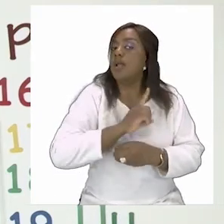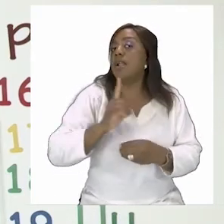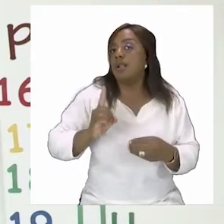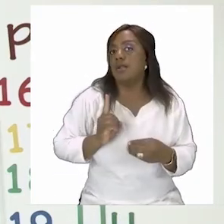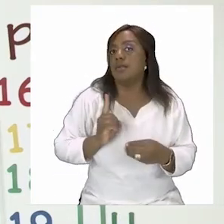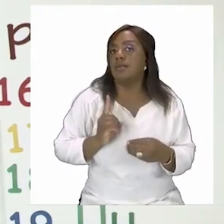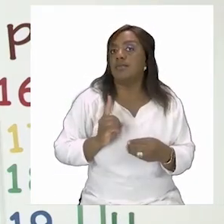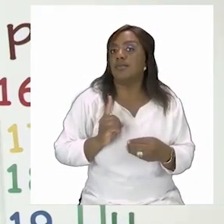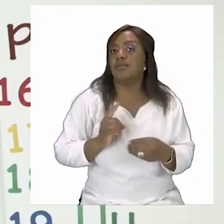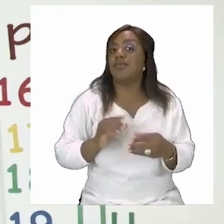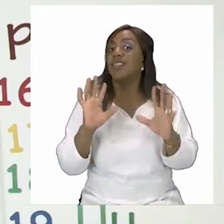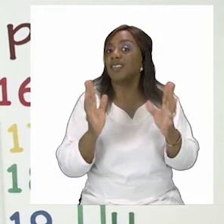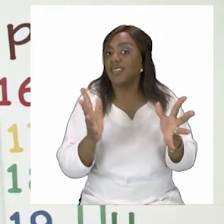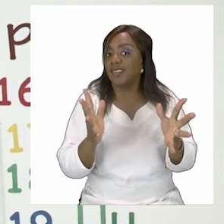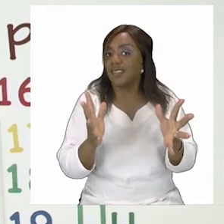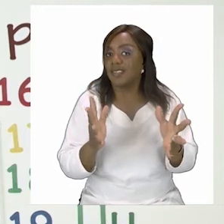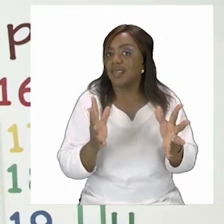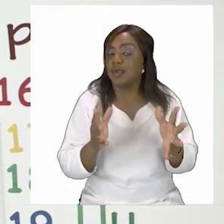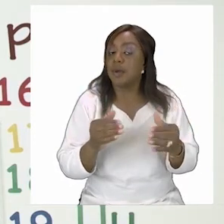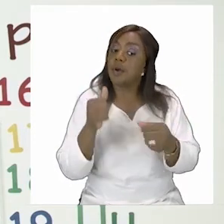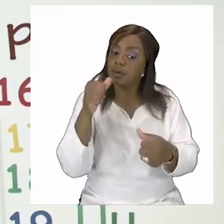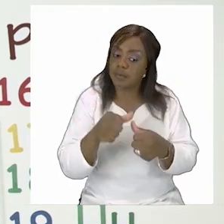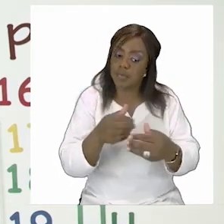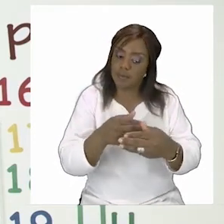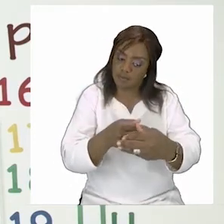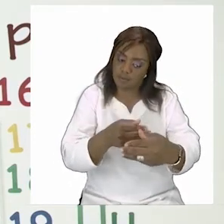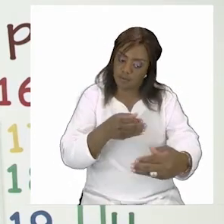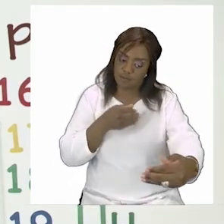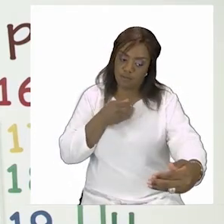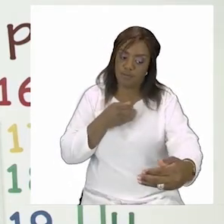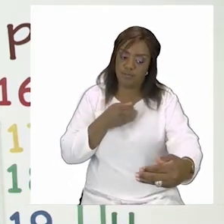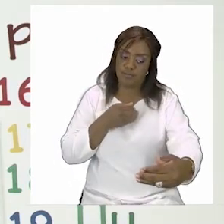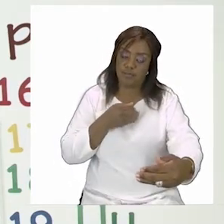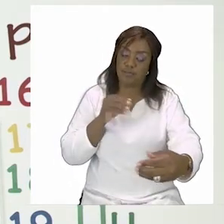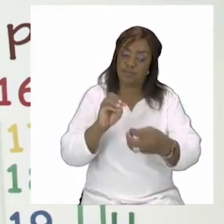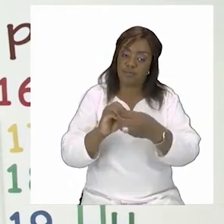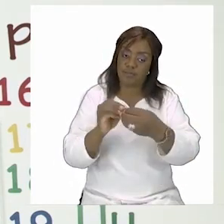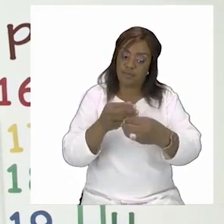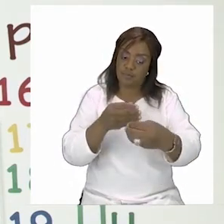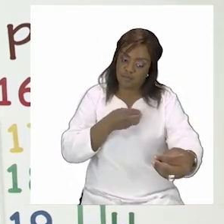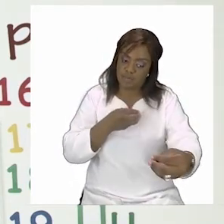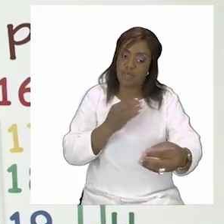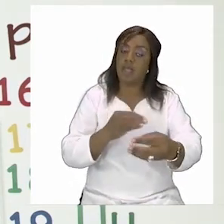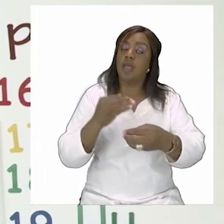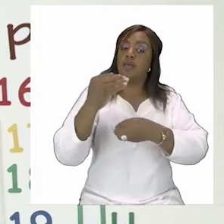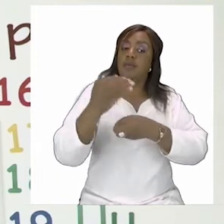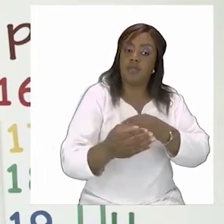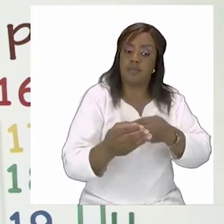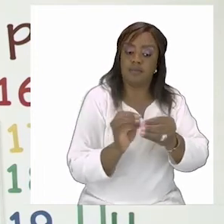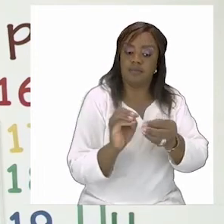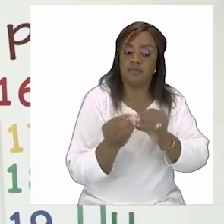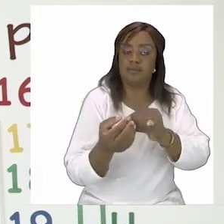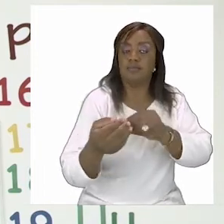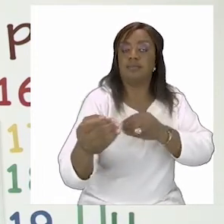front, and then after means behind. Okay, let's now take a look